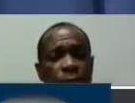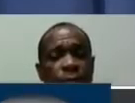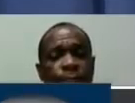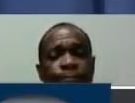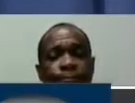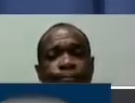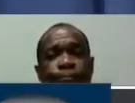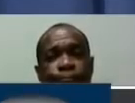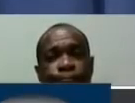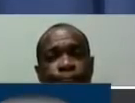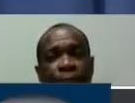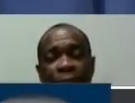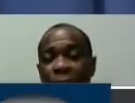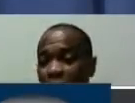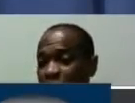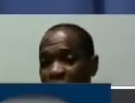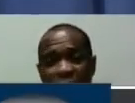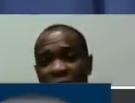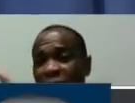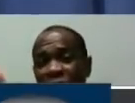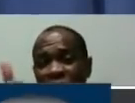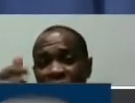that healthcare systems around the world